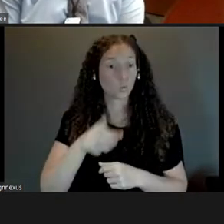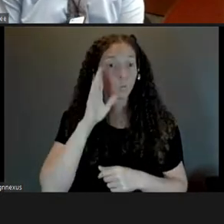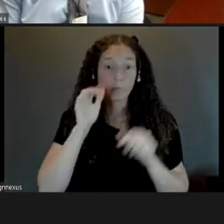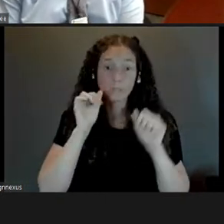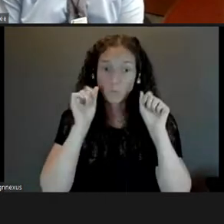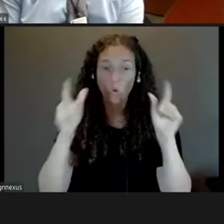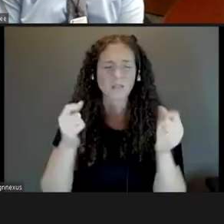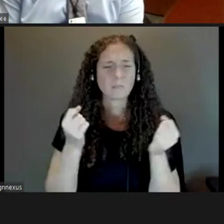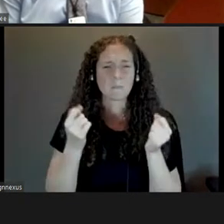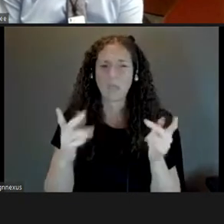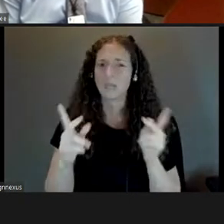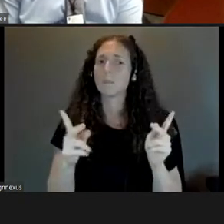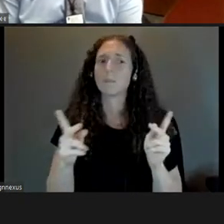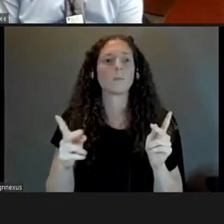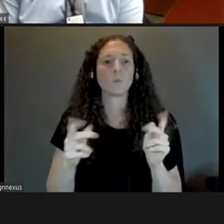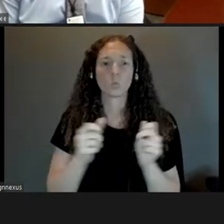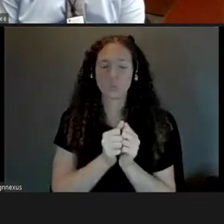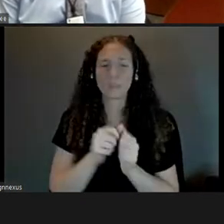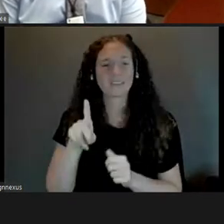with disabilities who live out